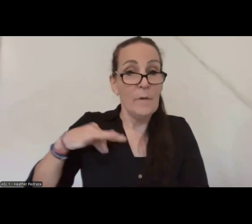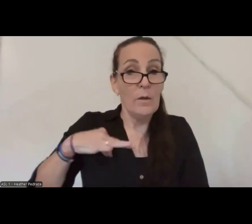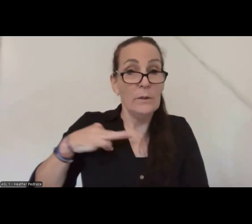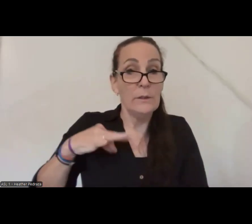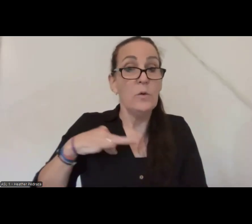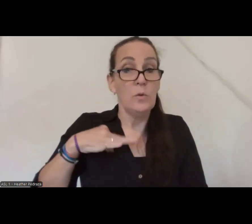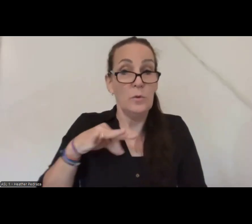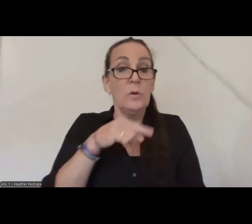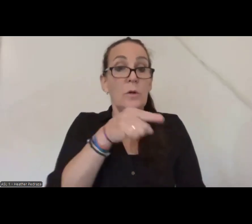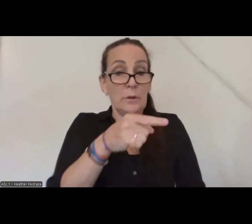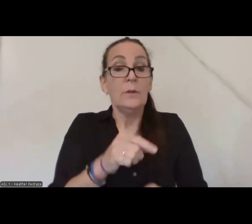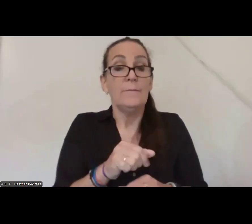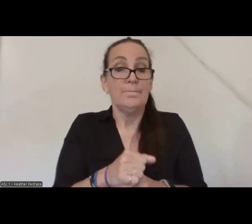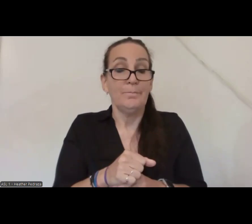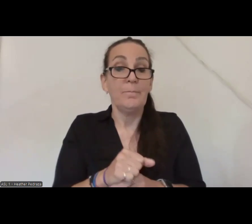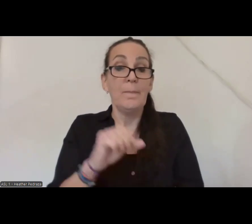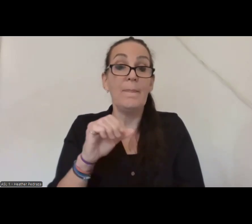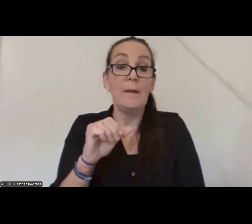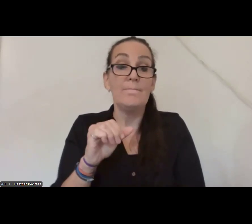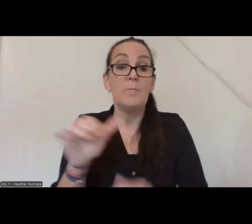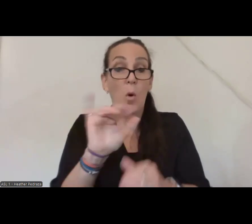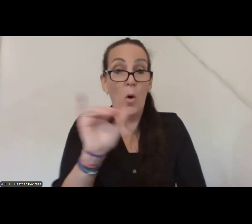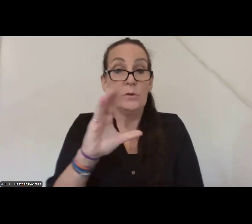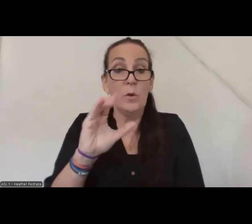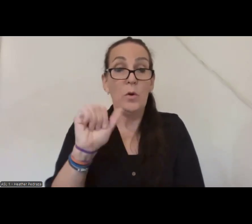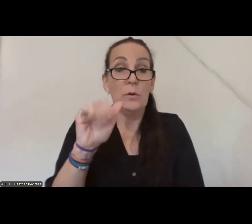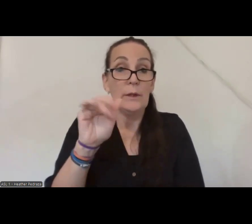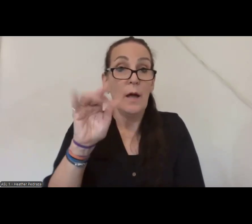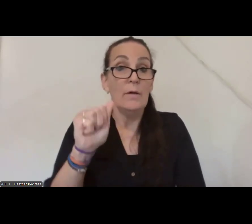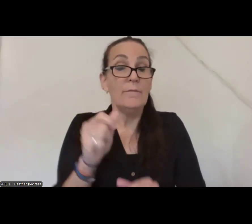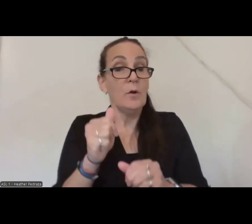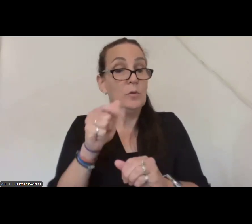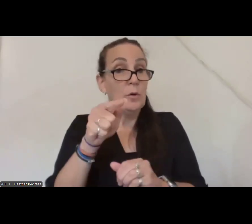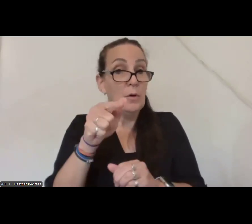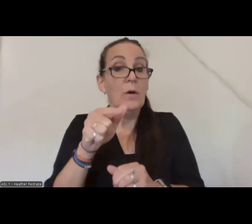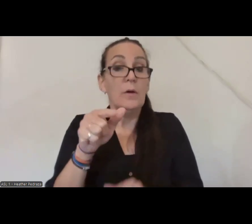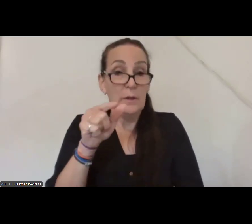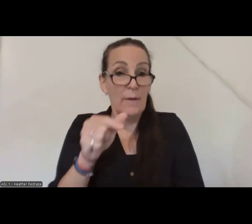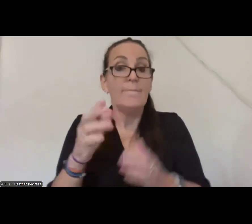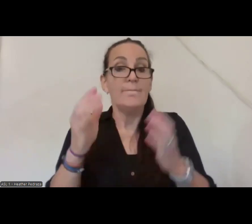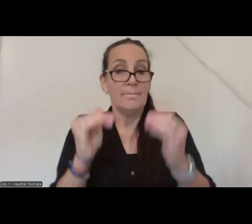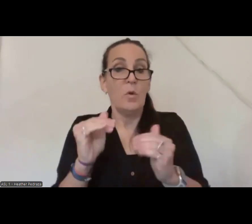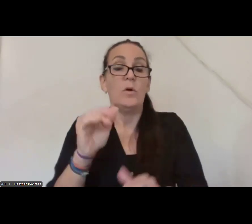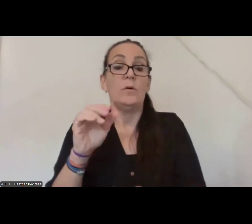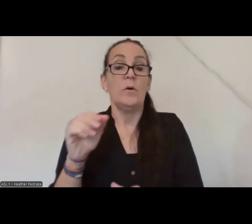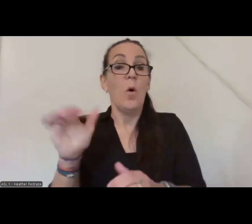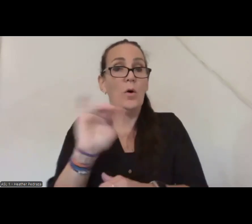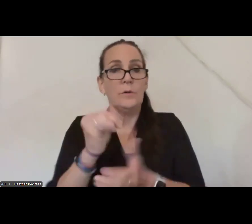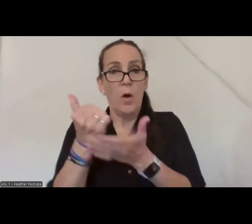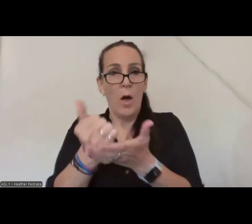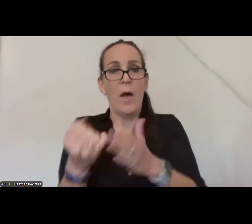languages. Further reducing isolation and assisting with telehealth connections by providing